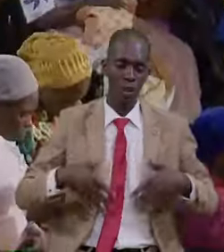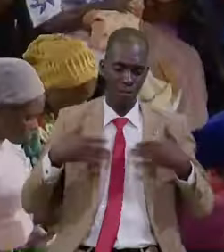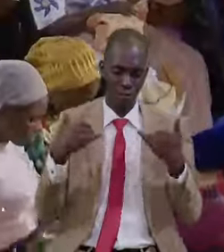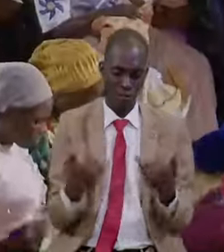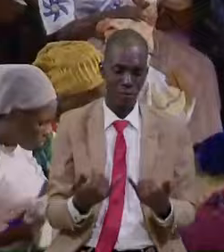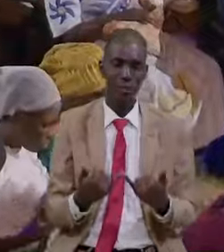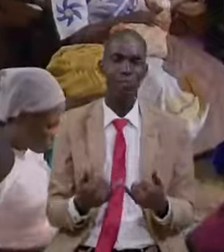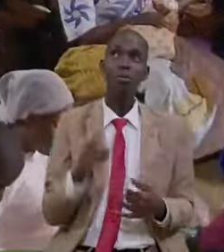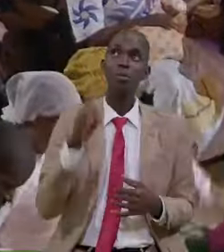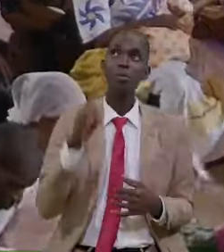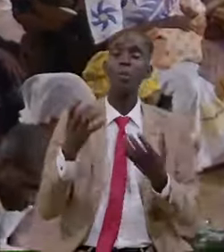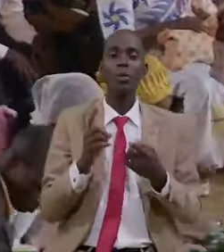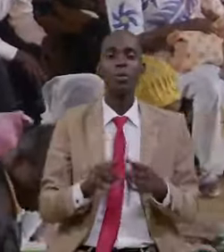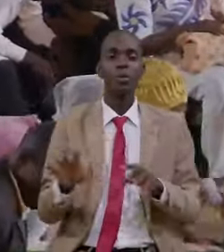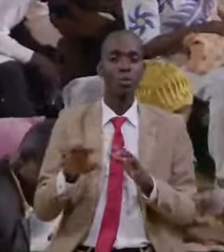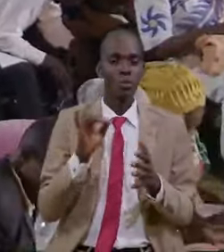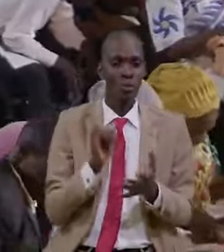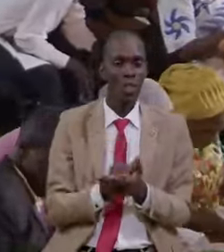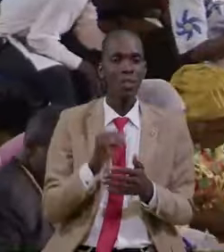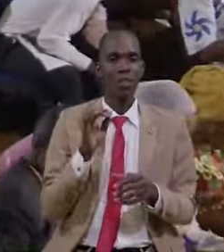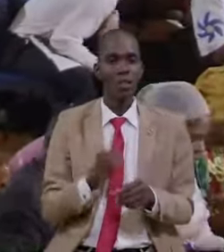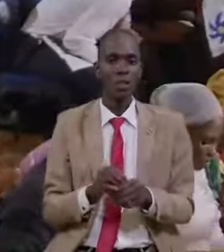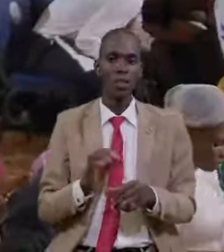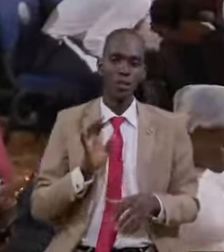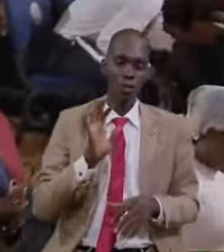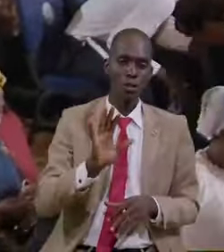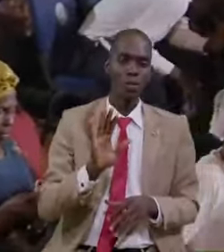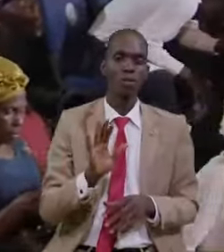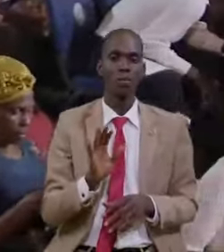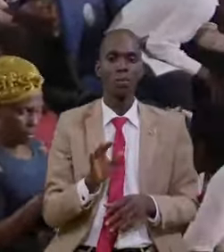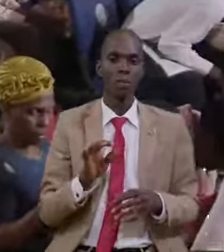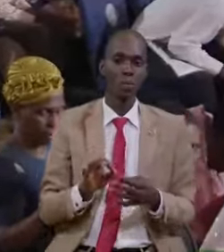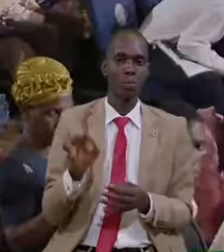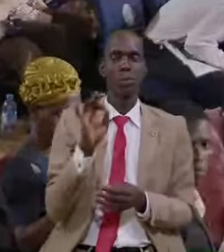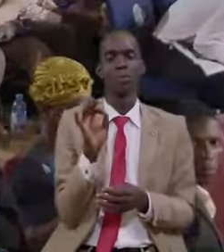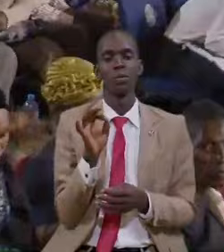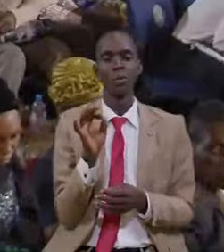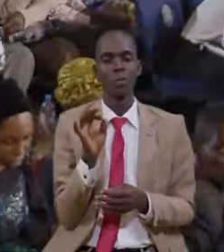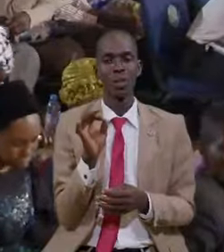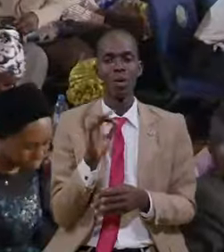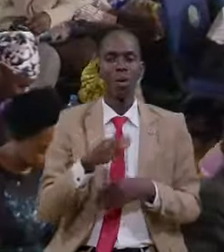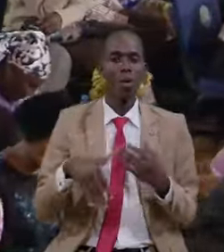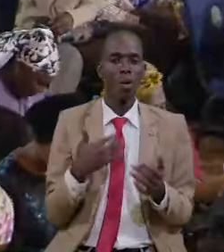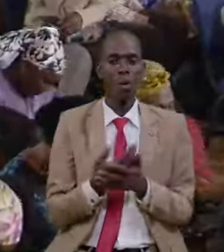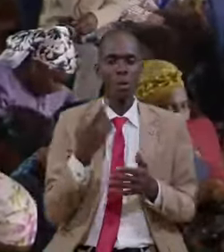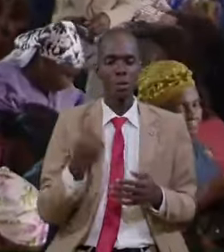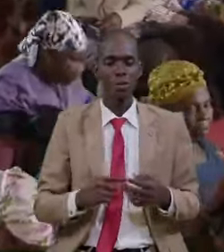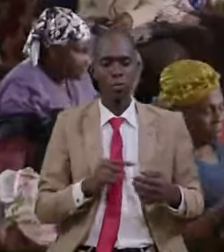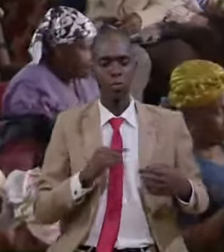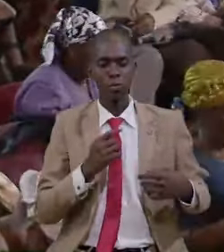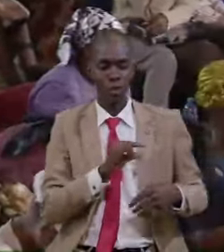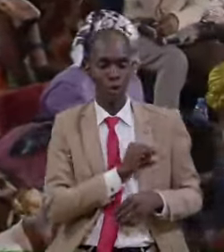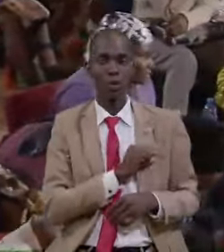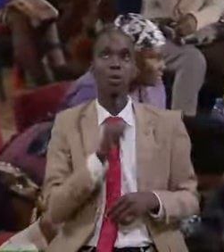do that right now in your spirit. All the guilt he wants to take away. All